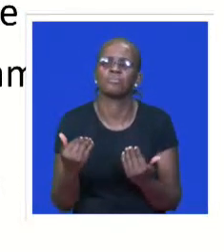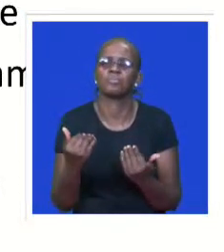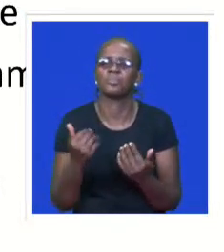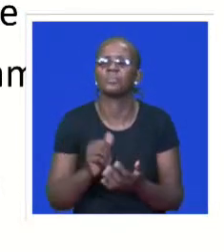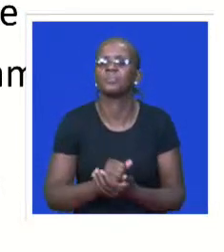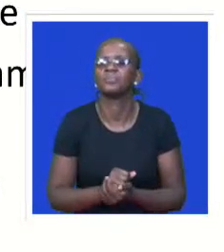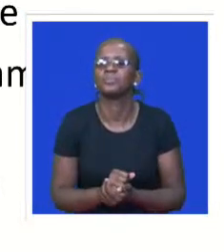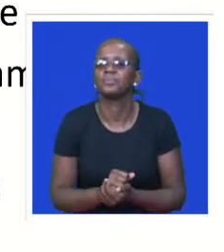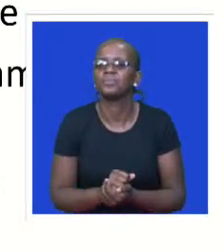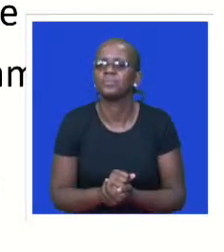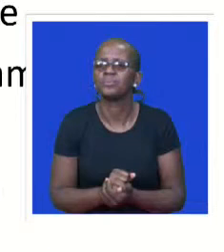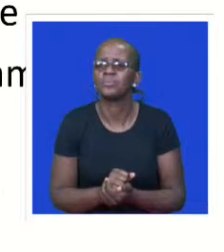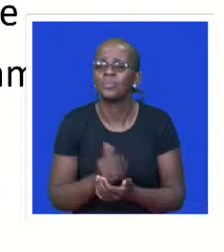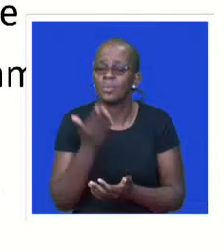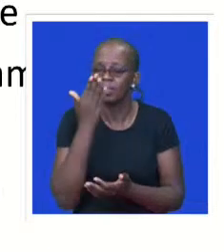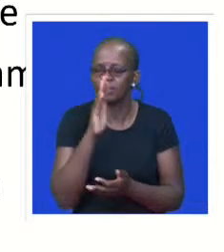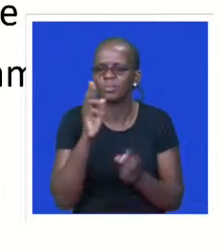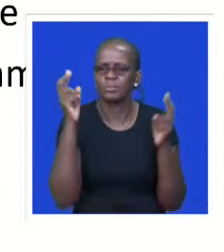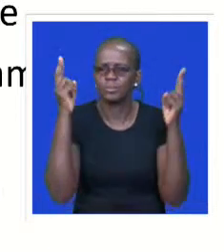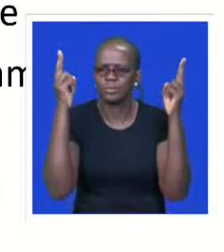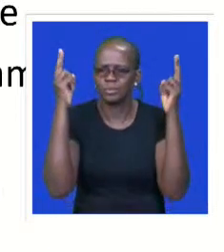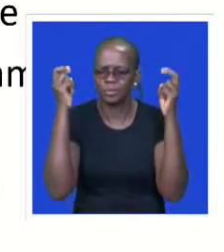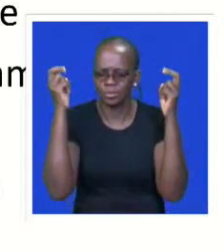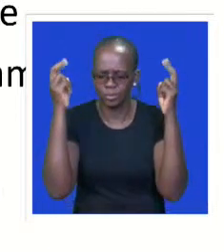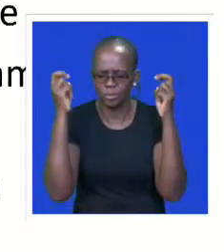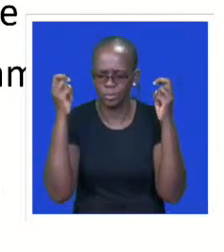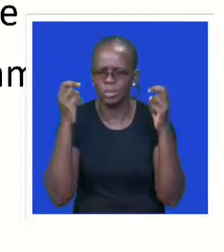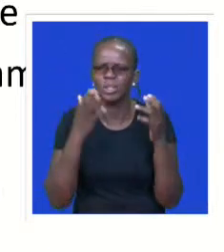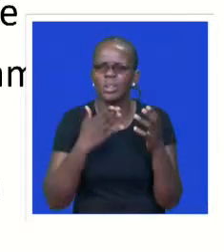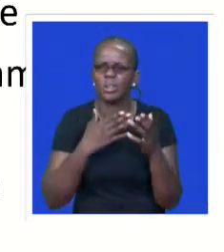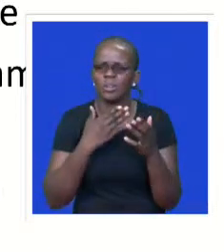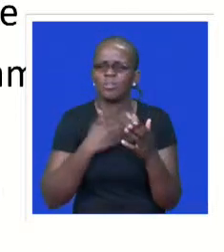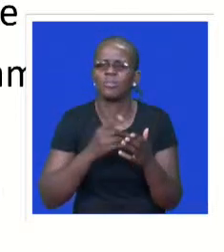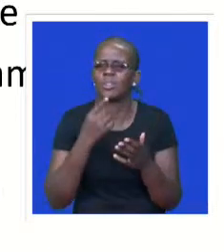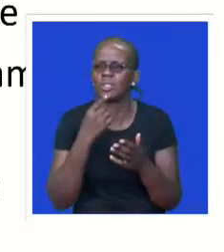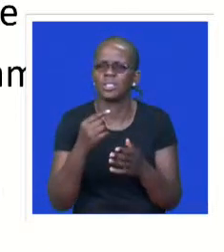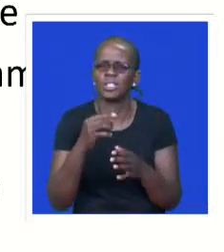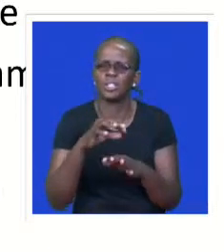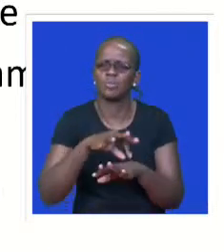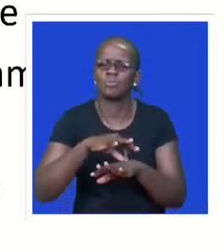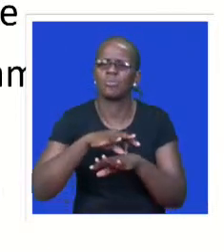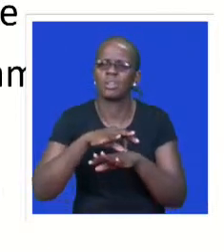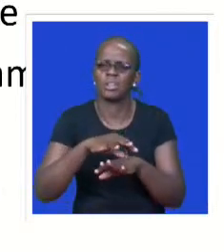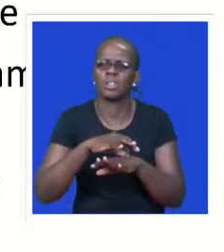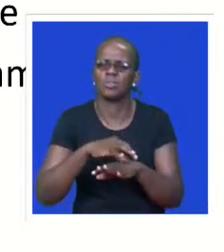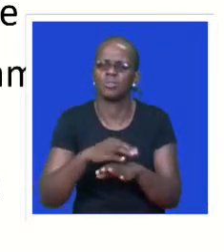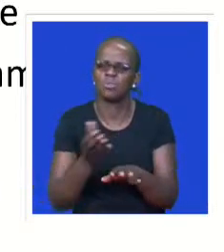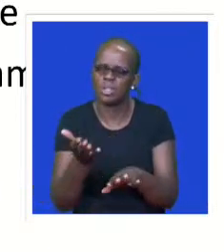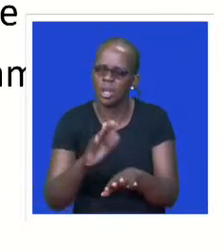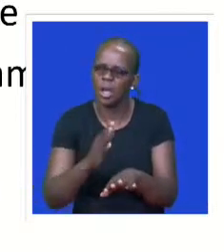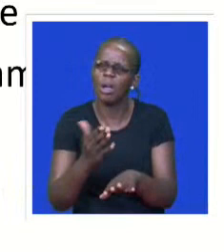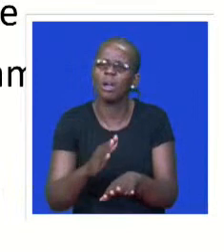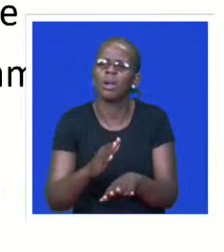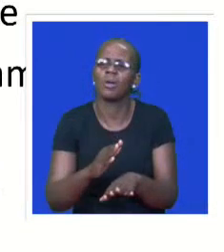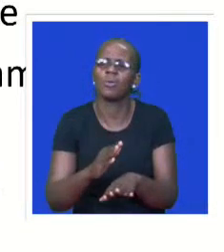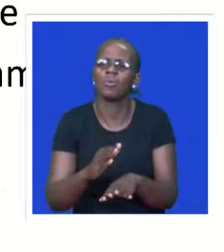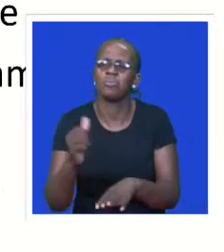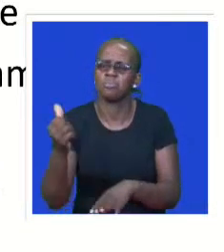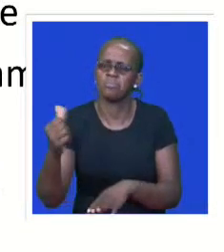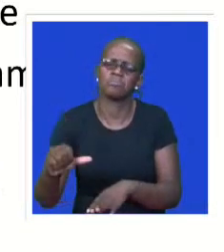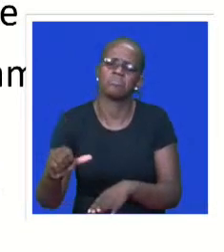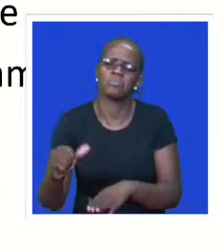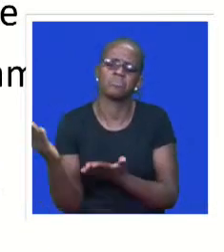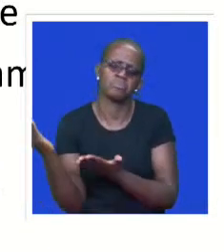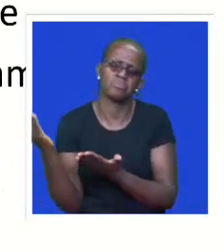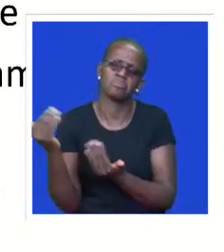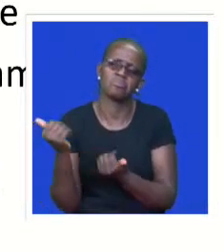So by the end of the lesson, dear Lena, you must relate how sin came about. You must also outline